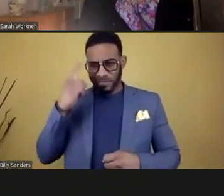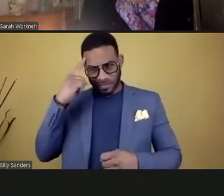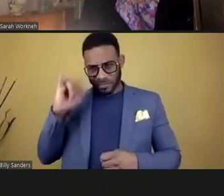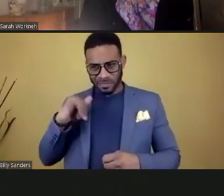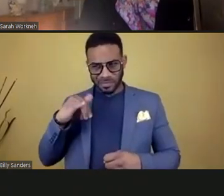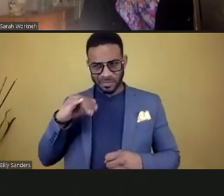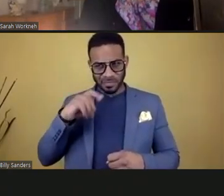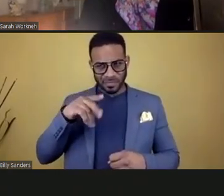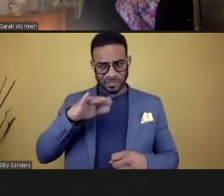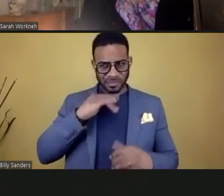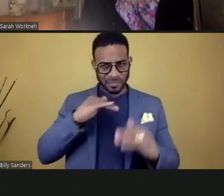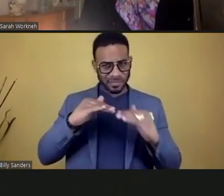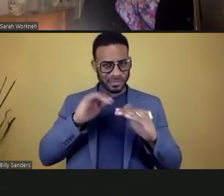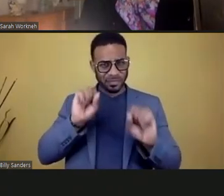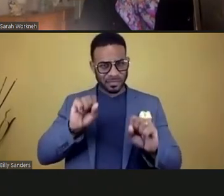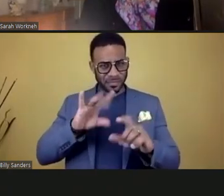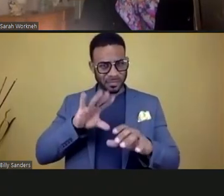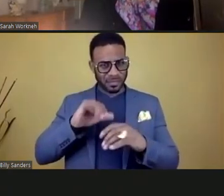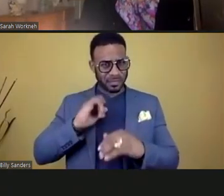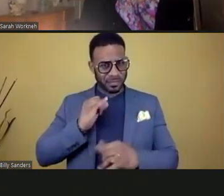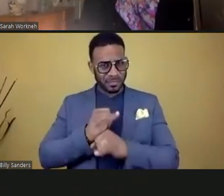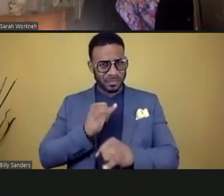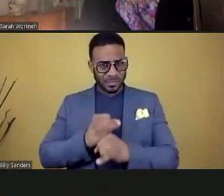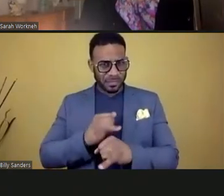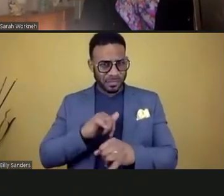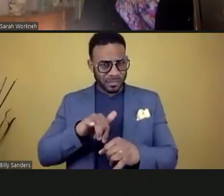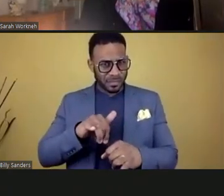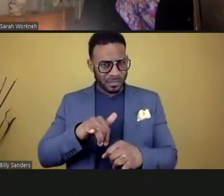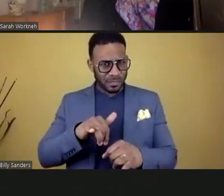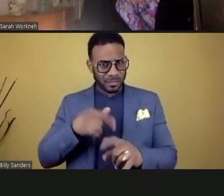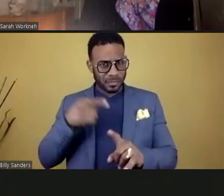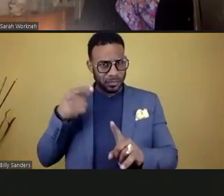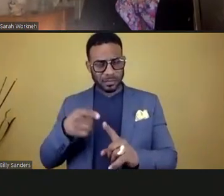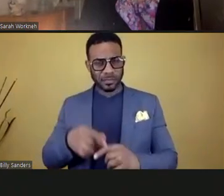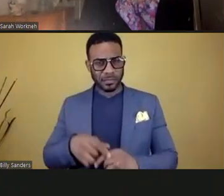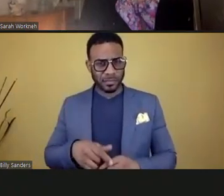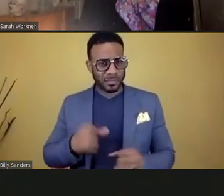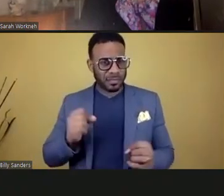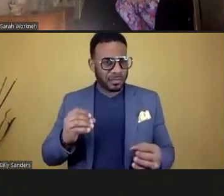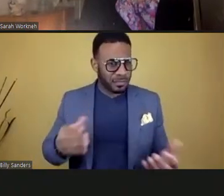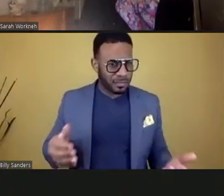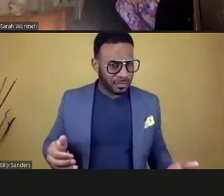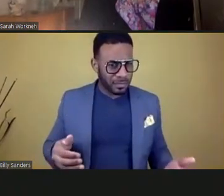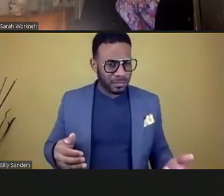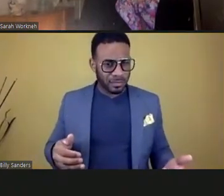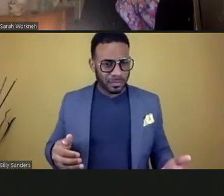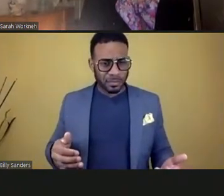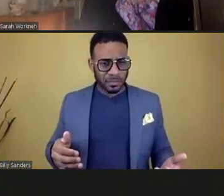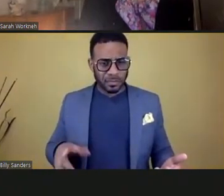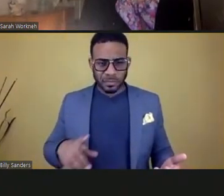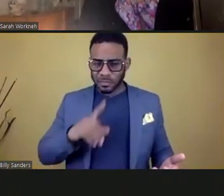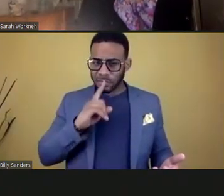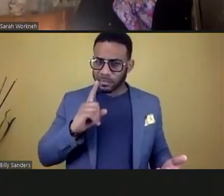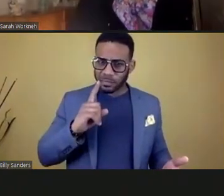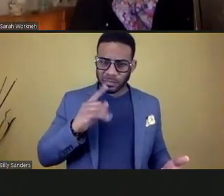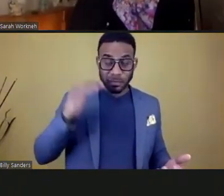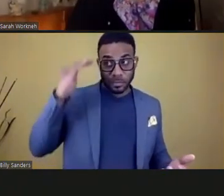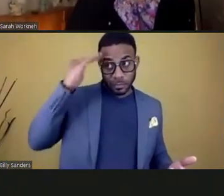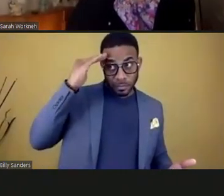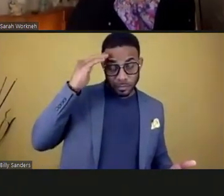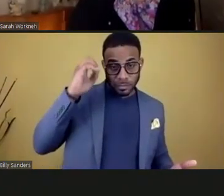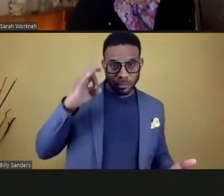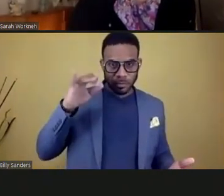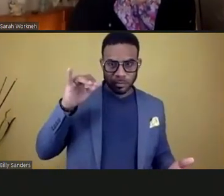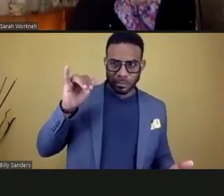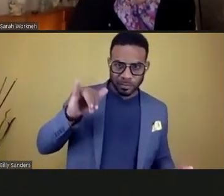equity is possible within our institution in this context. And so being aware of